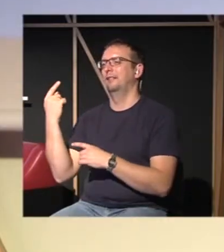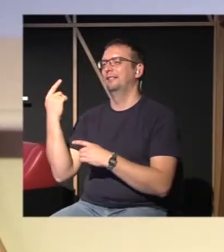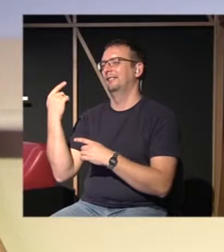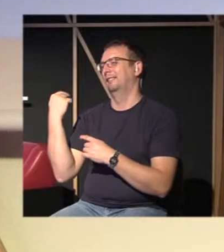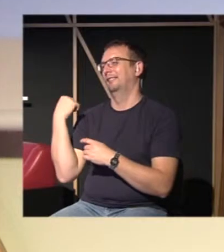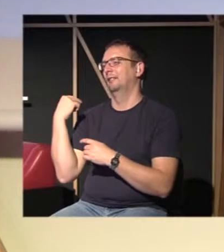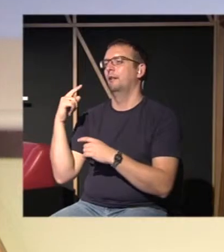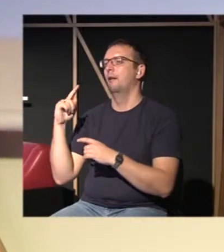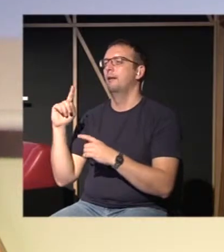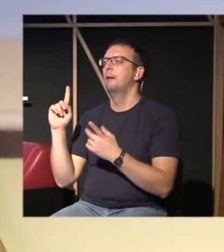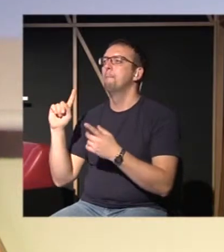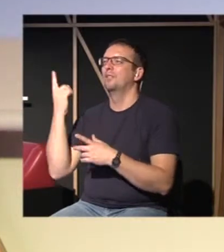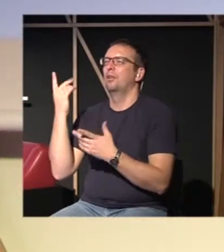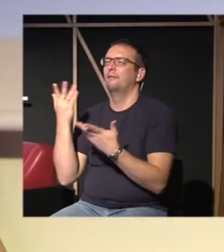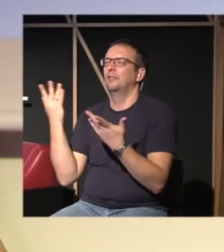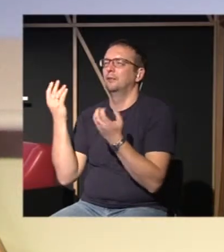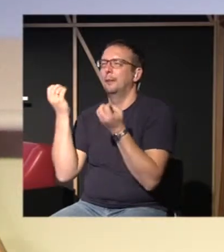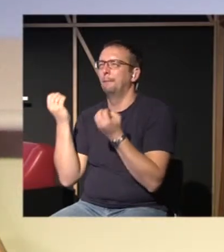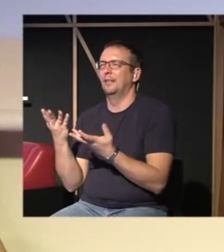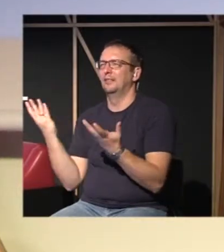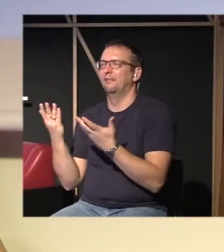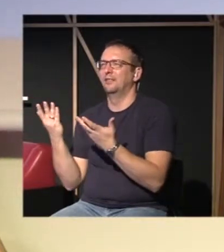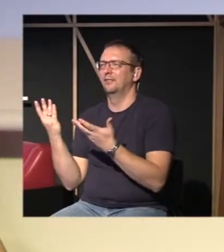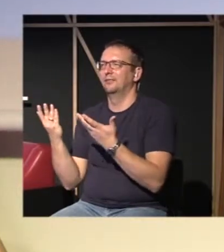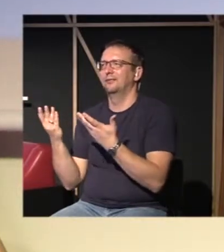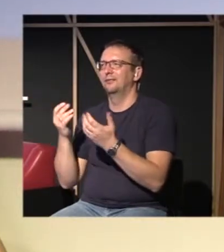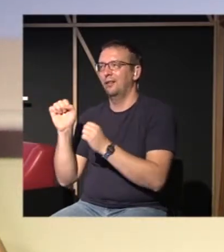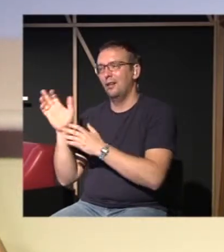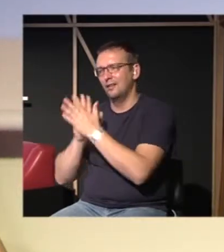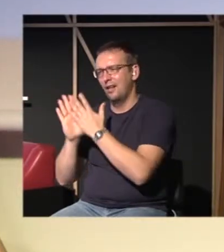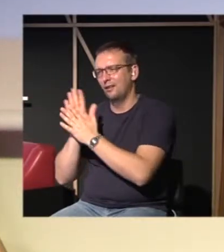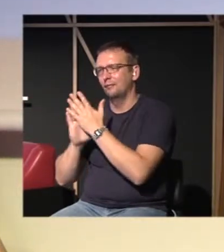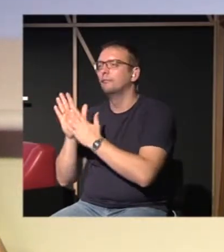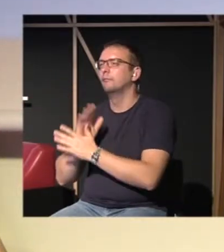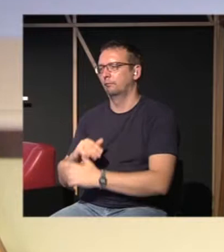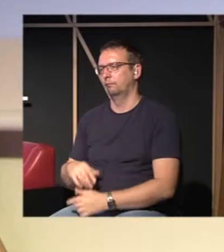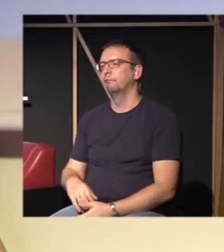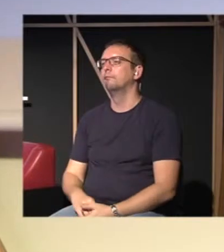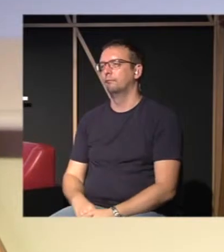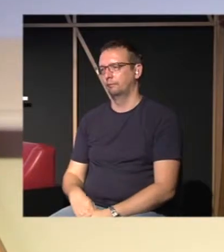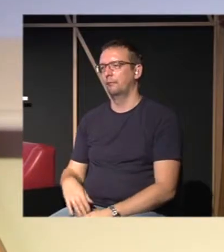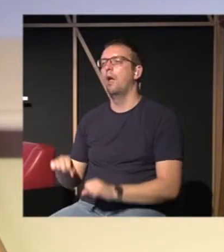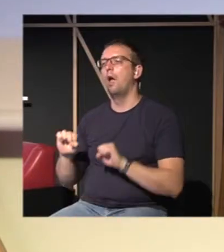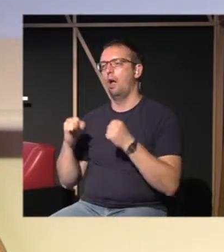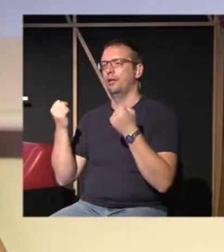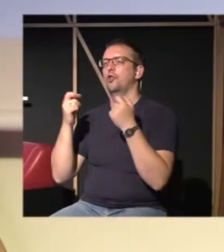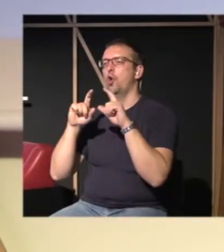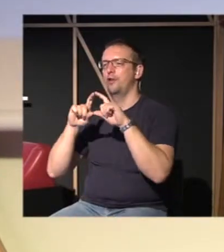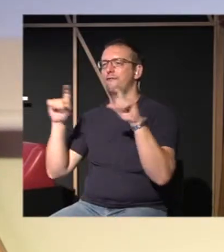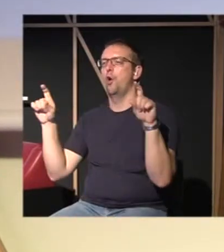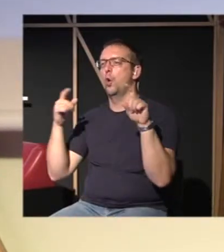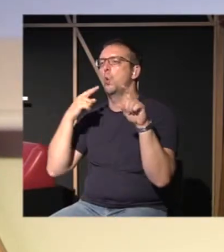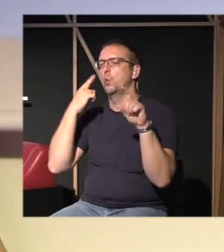with a Cafe Week of Actions in Russia. And first of all, we sent official letters